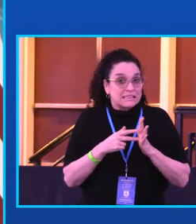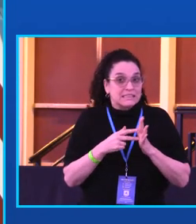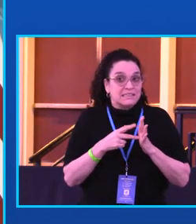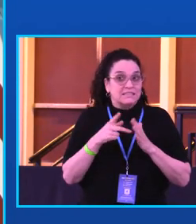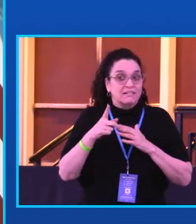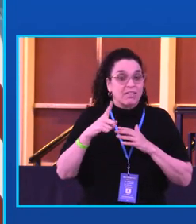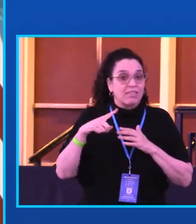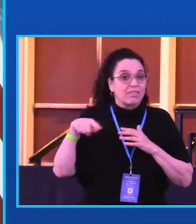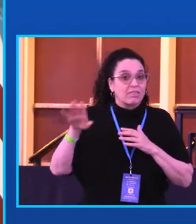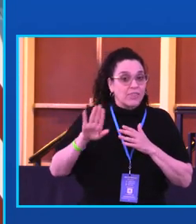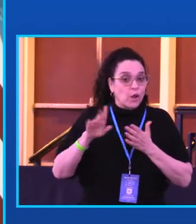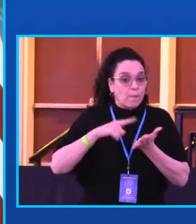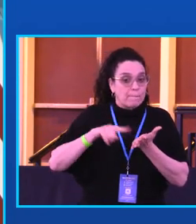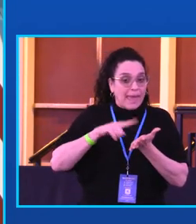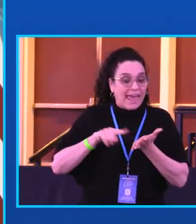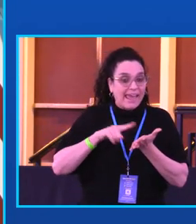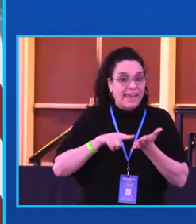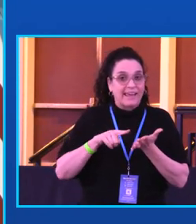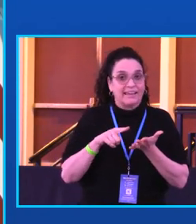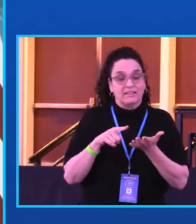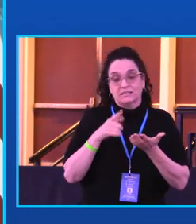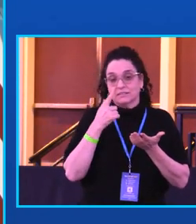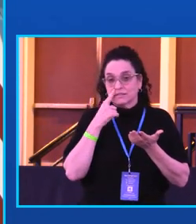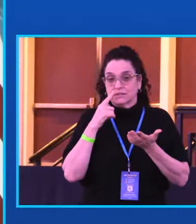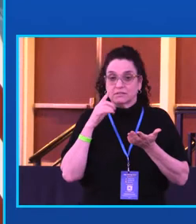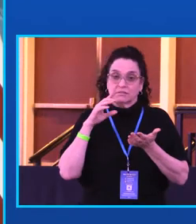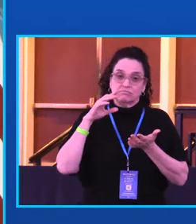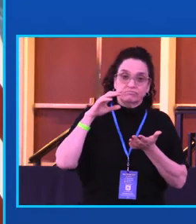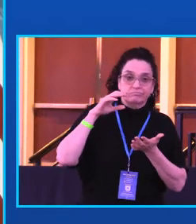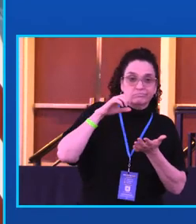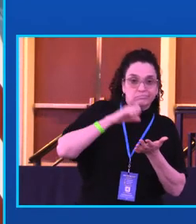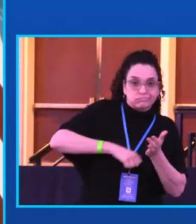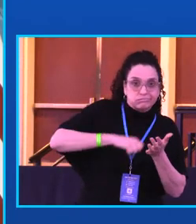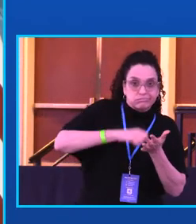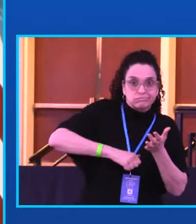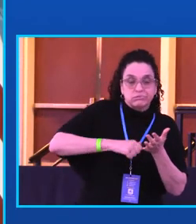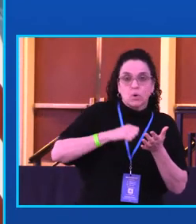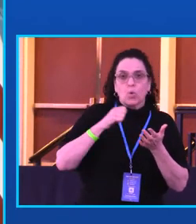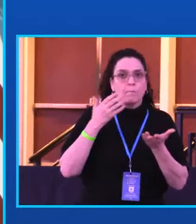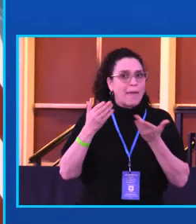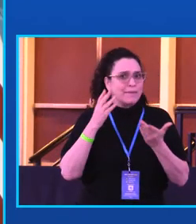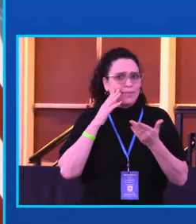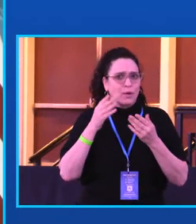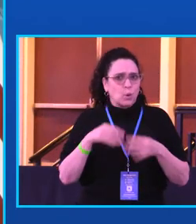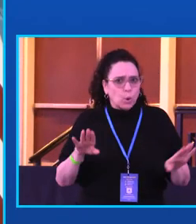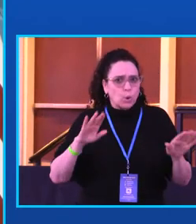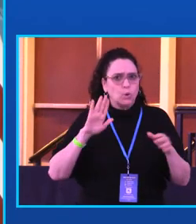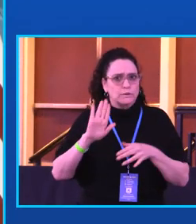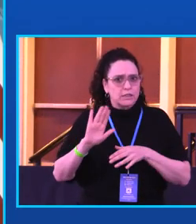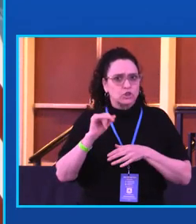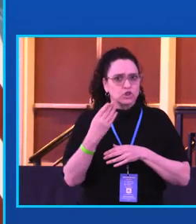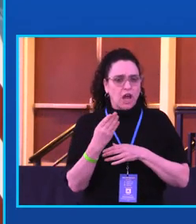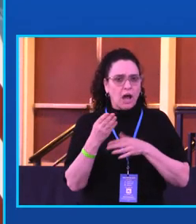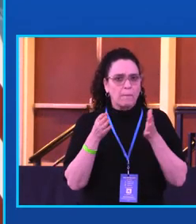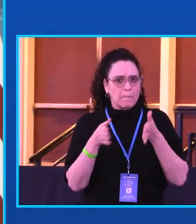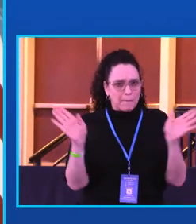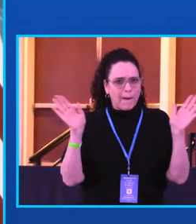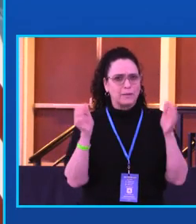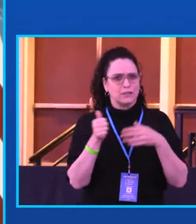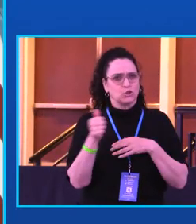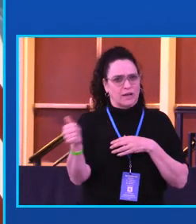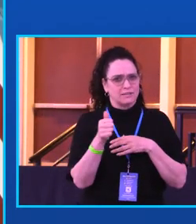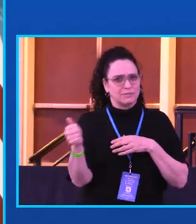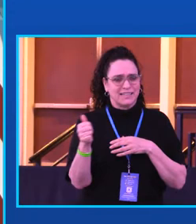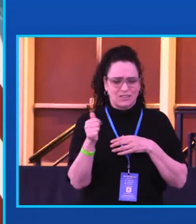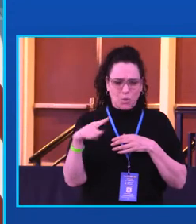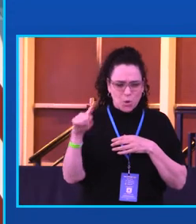pay docked or potentially even losing their job. Public transit. Working people in America,